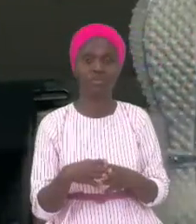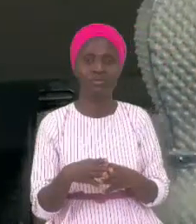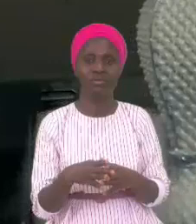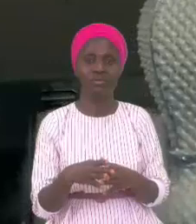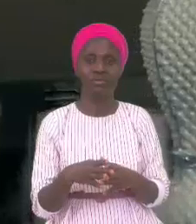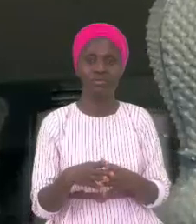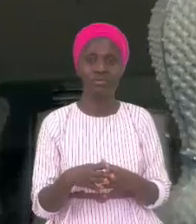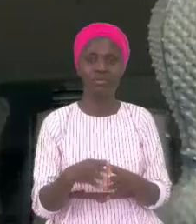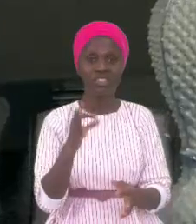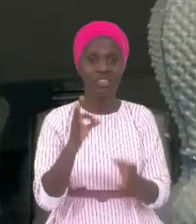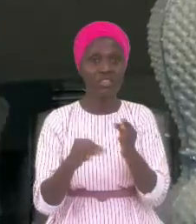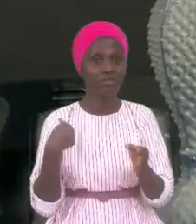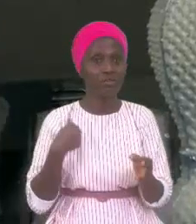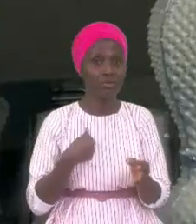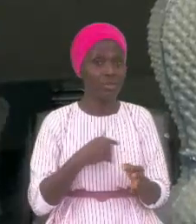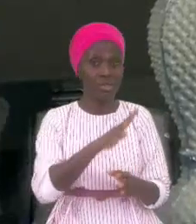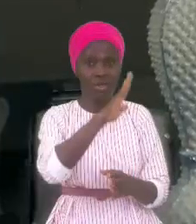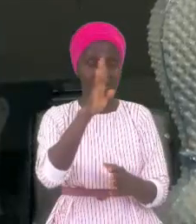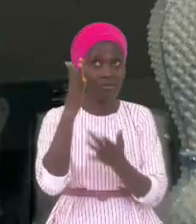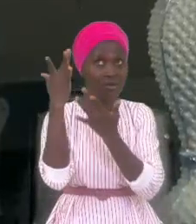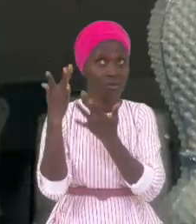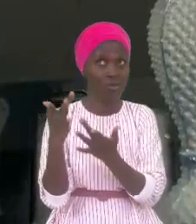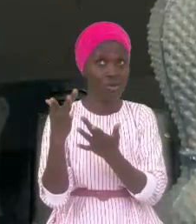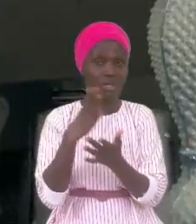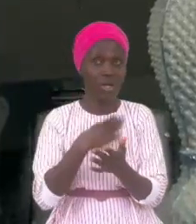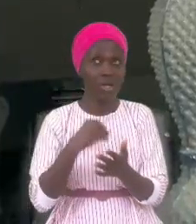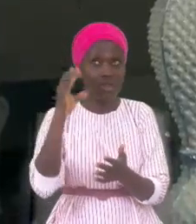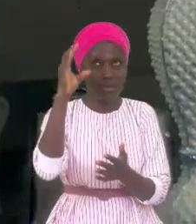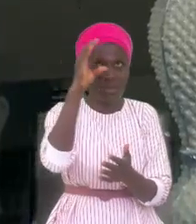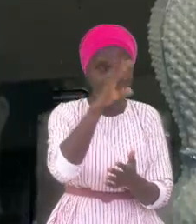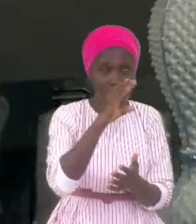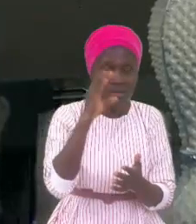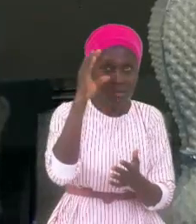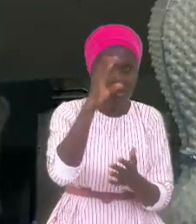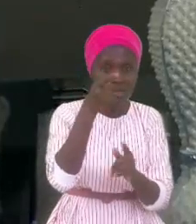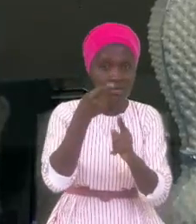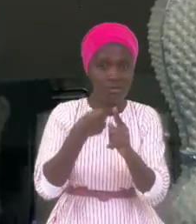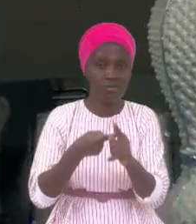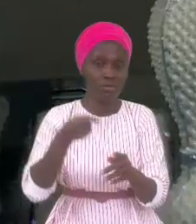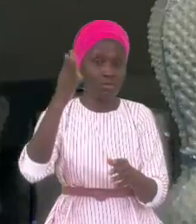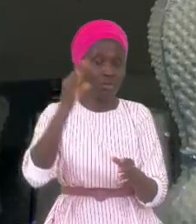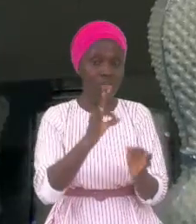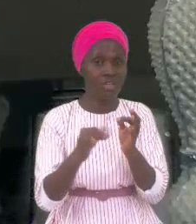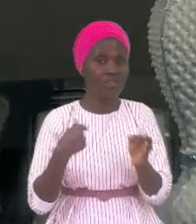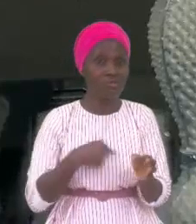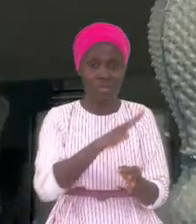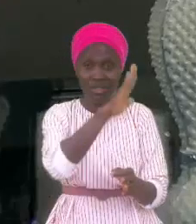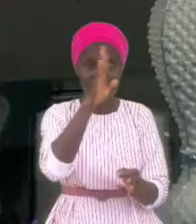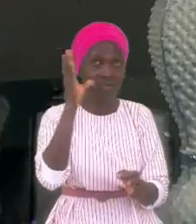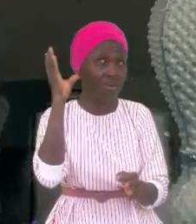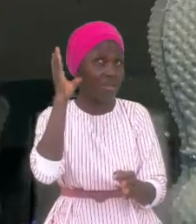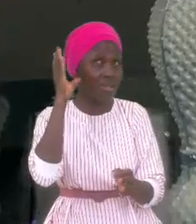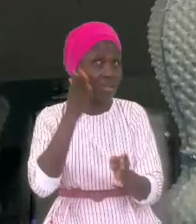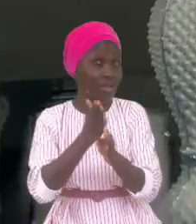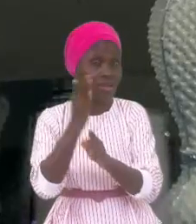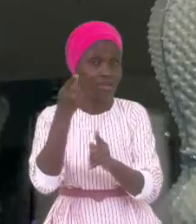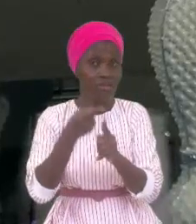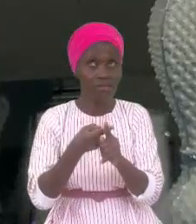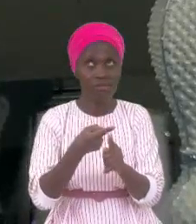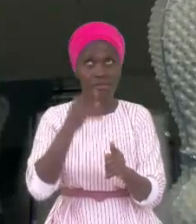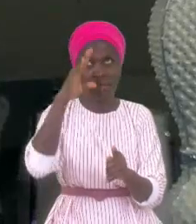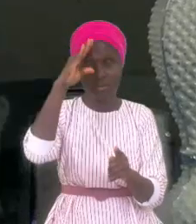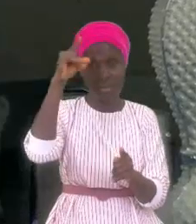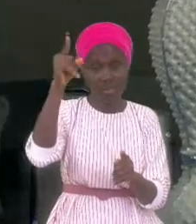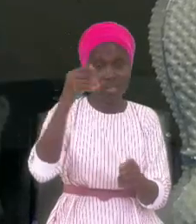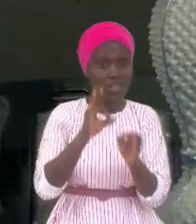on the Lord, if we never seek the Lord, if we never hear directly from him, if we don't have inspiration from God,